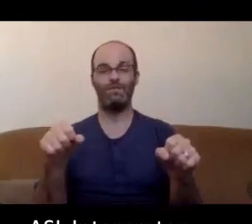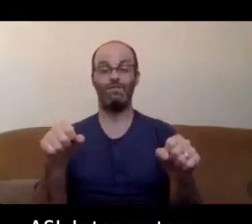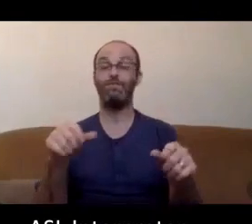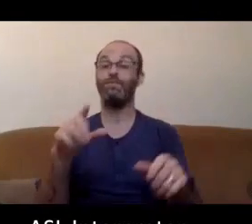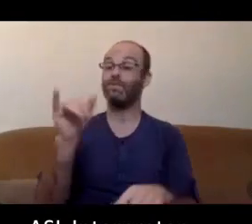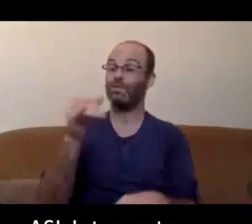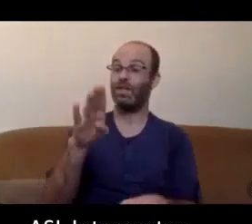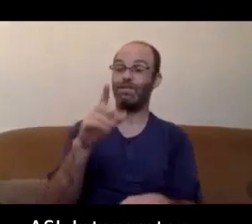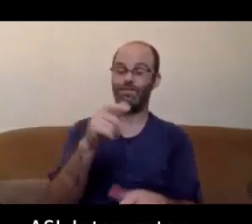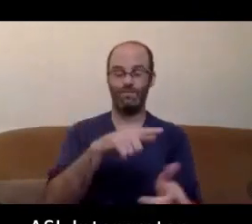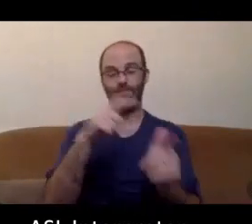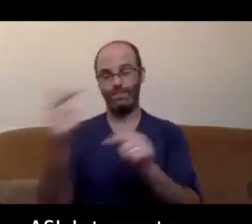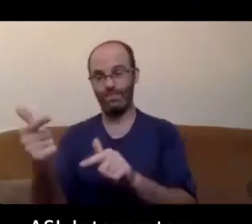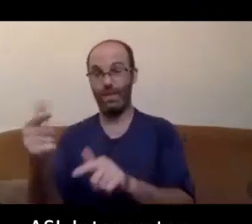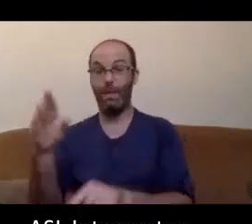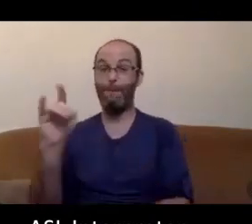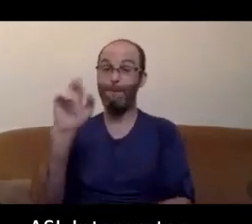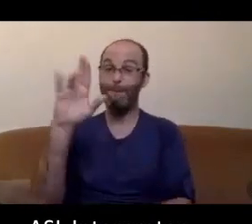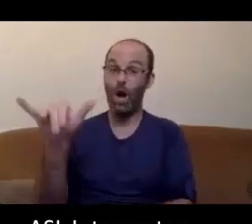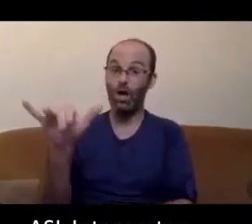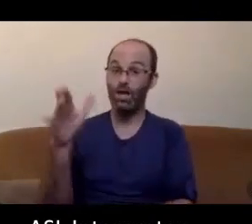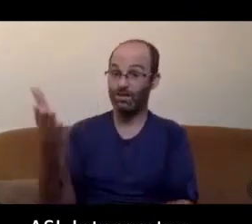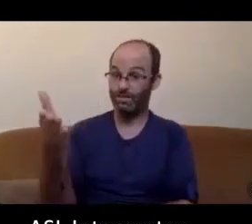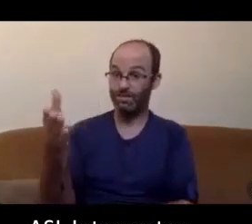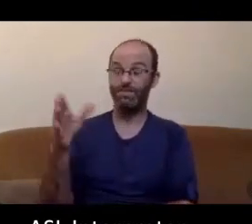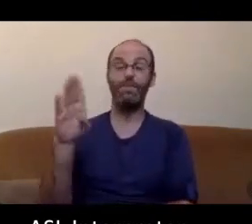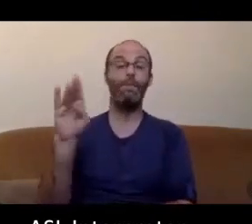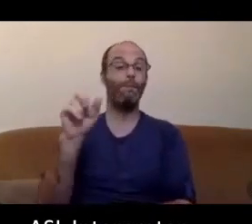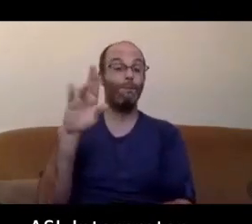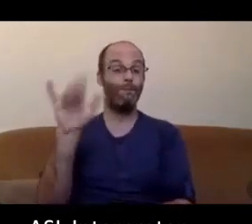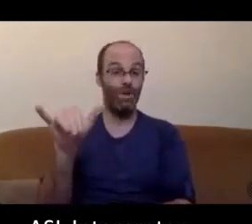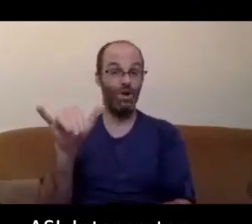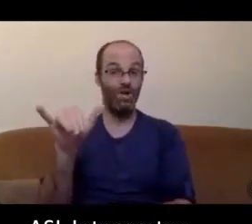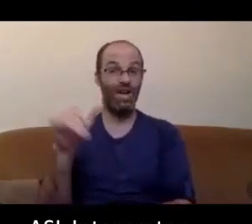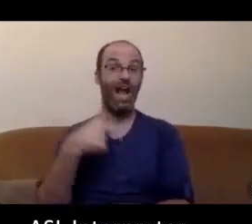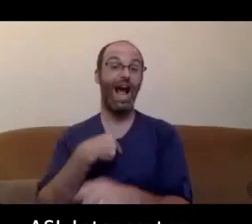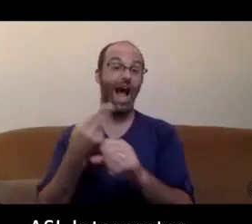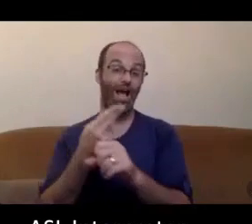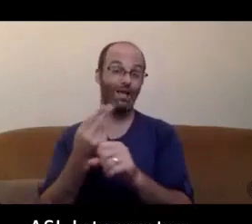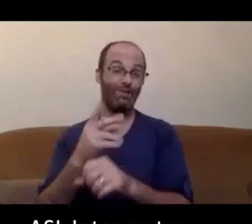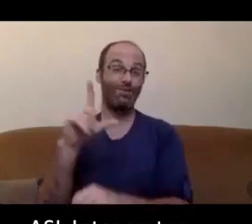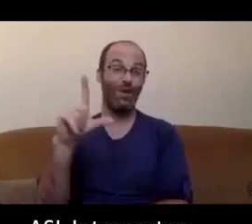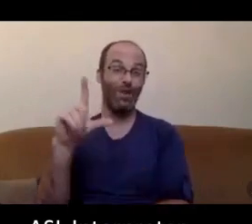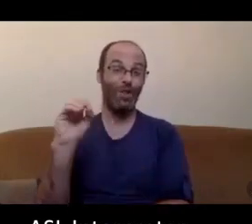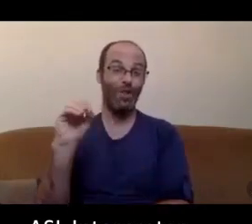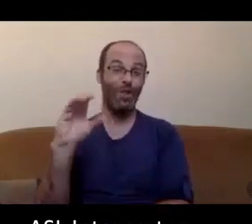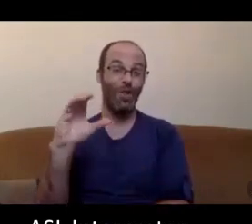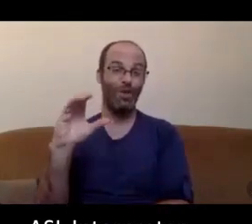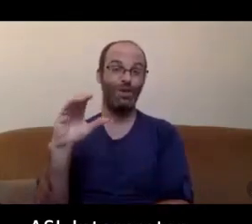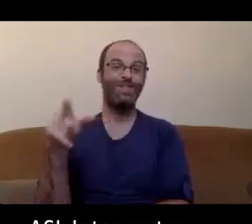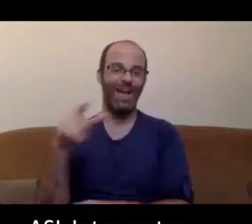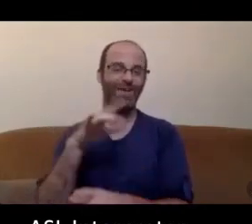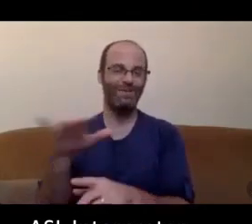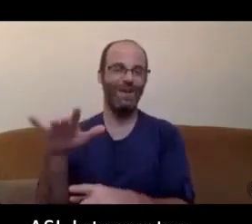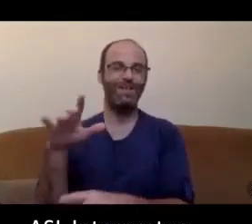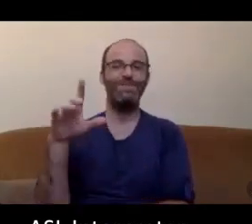you? So I go by Loco Ludus most places. I'll spell that